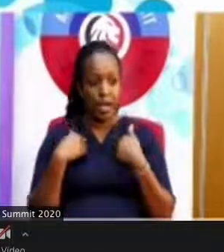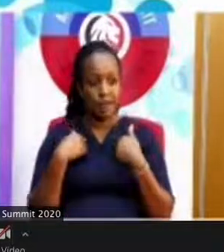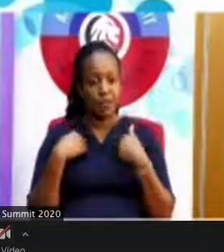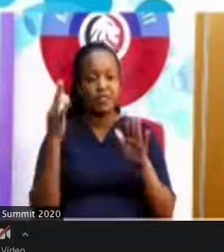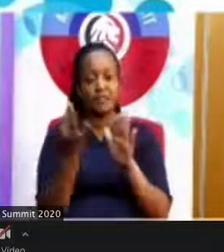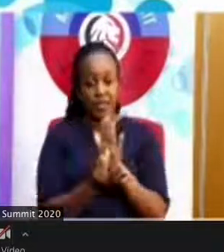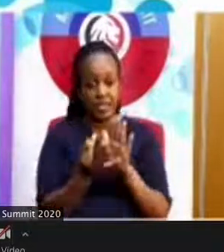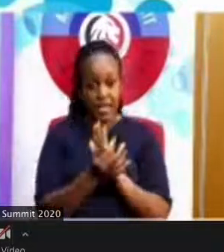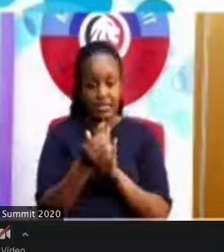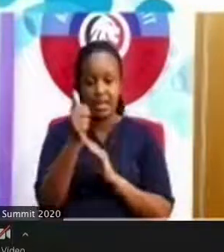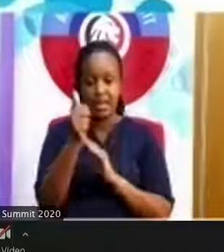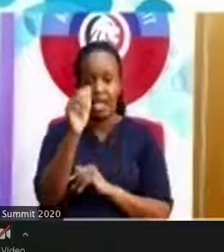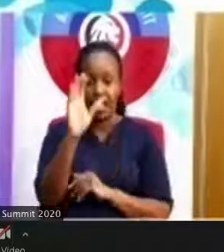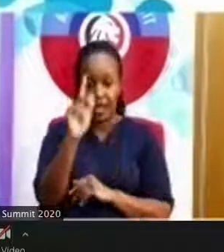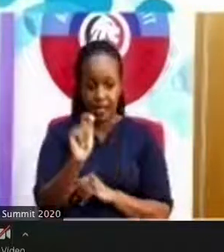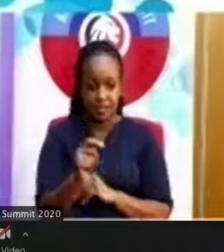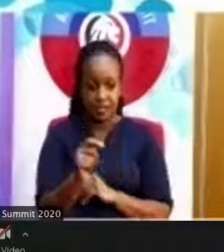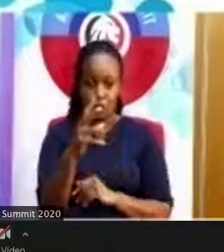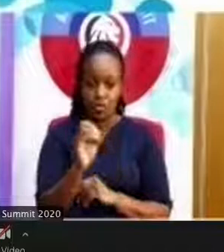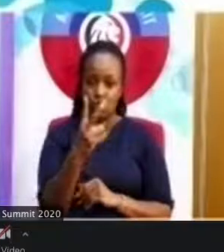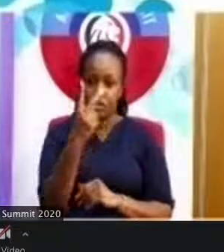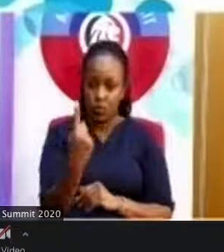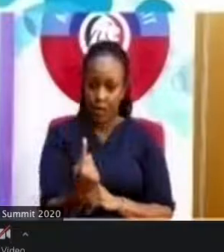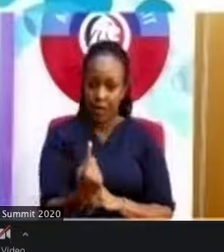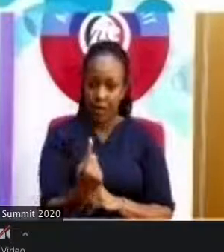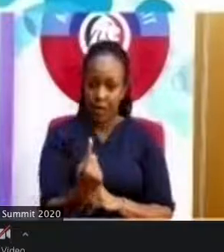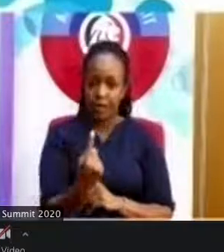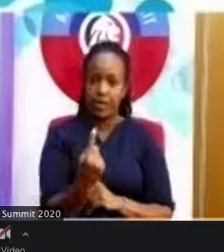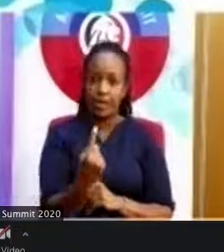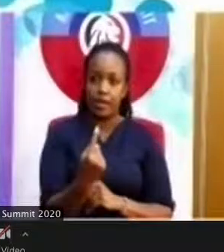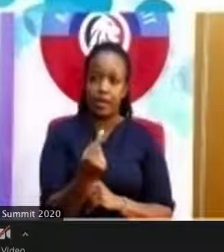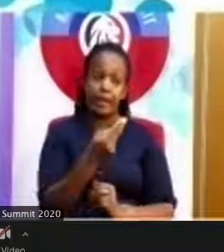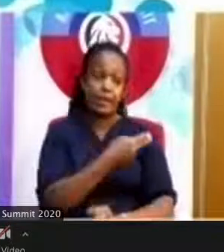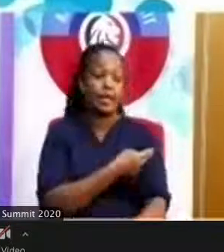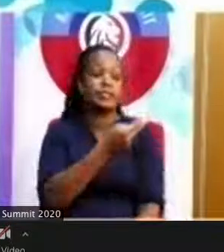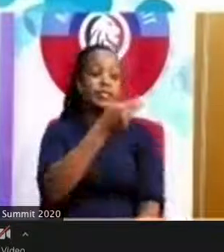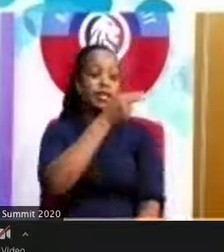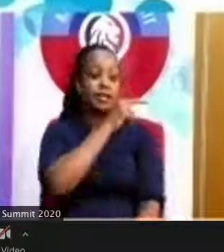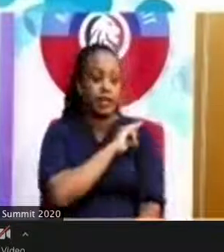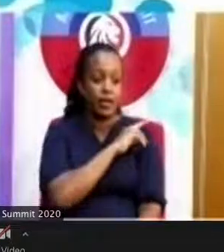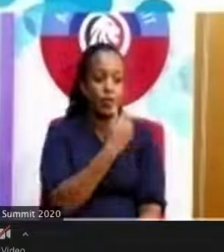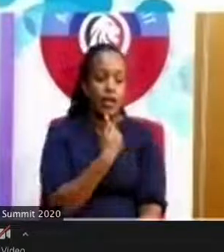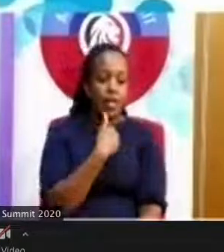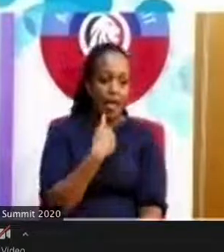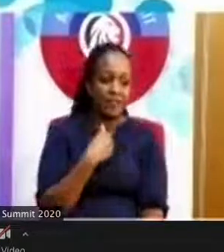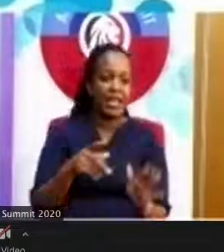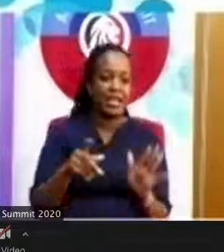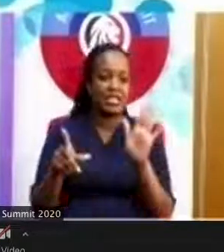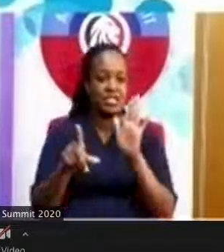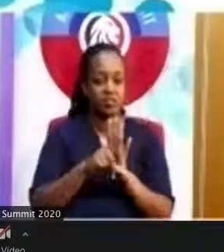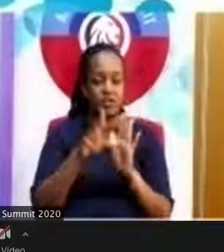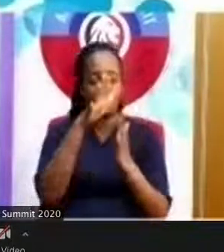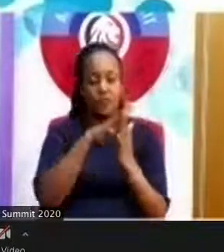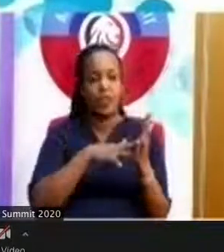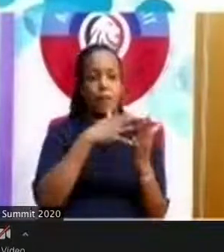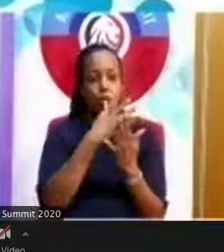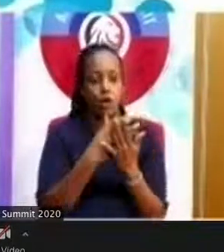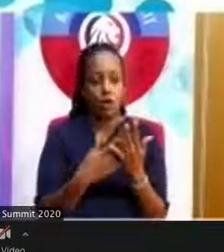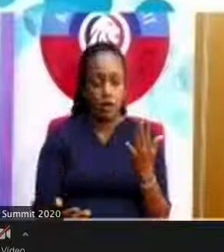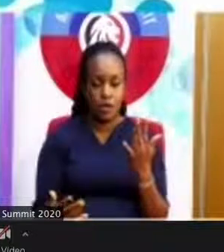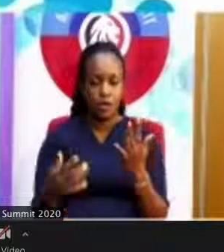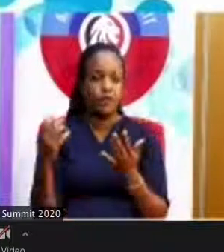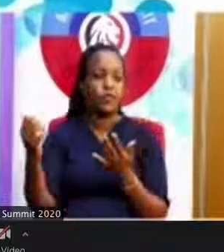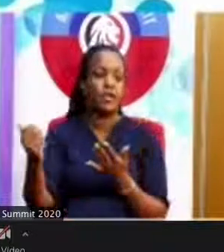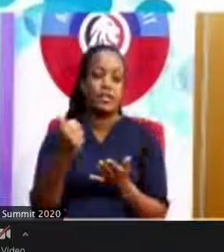2021, Nigeria will have a robust legislative framework for the deployment of